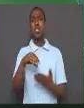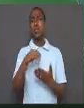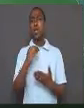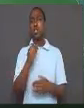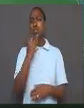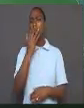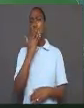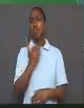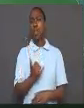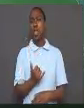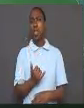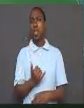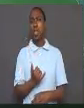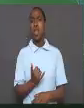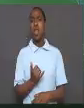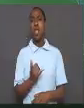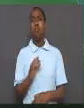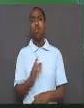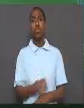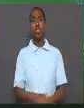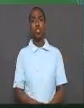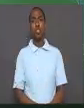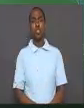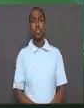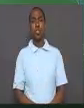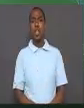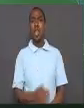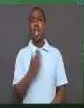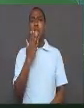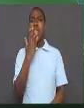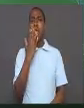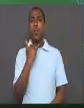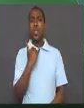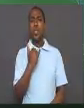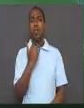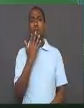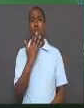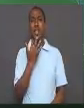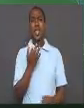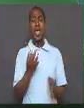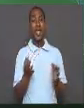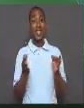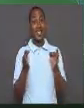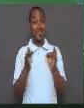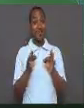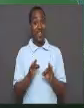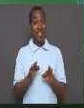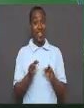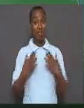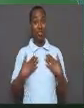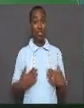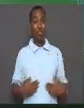blood thus far, why is it important that it circulates in the